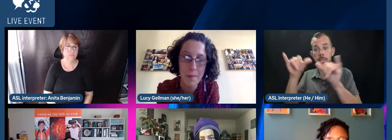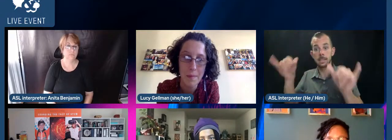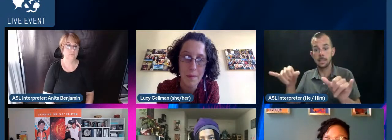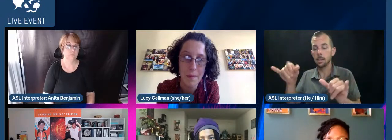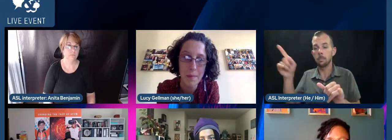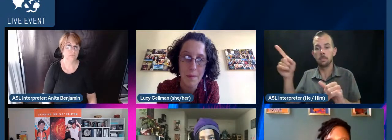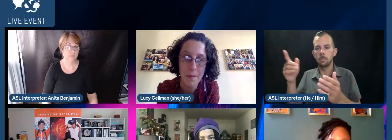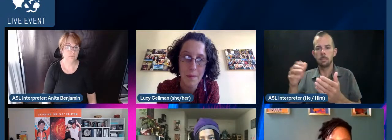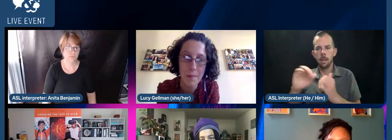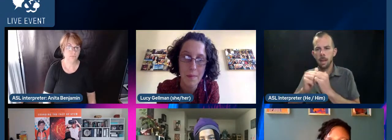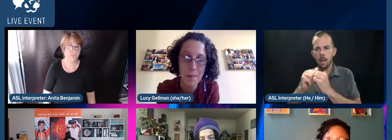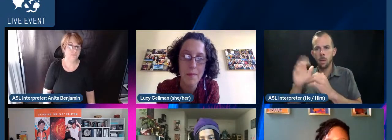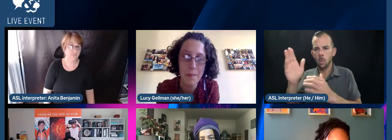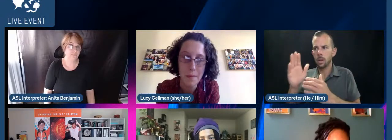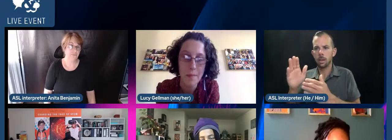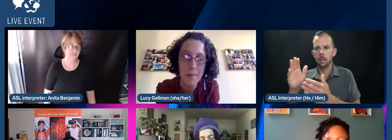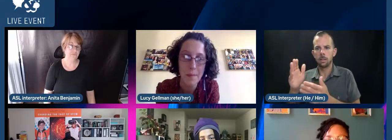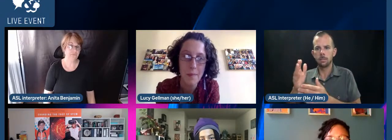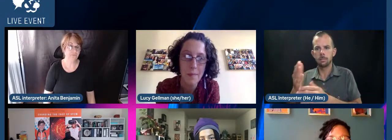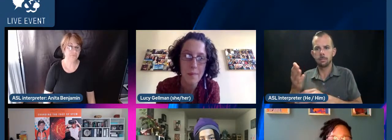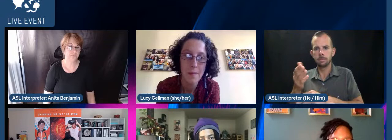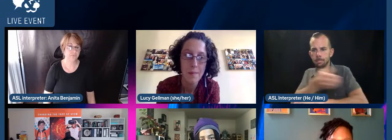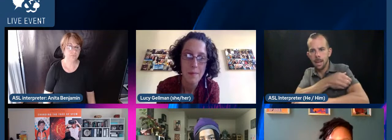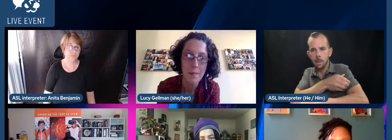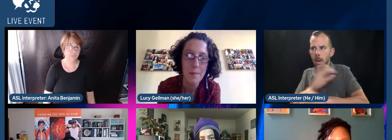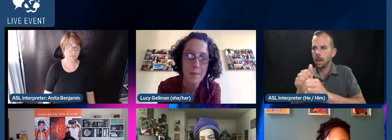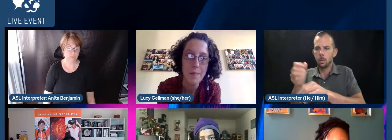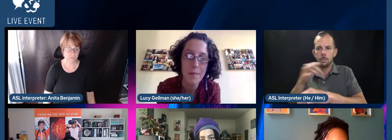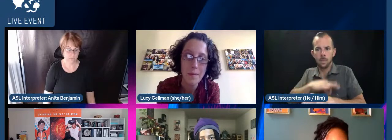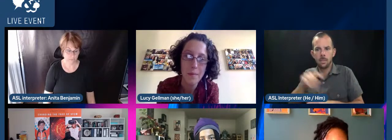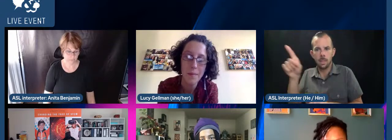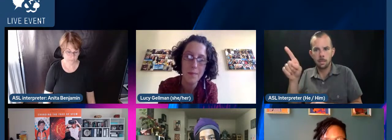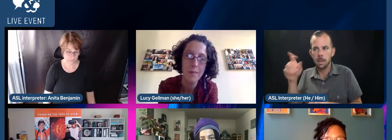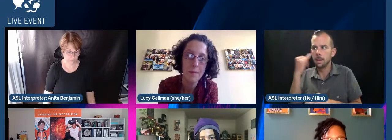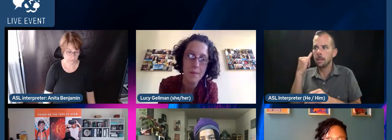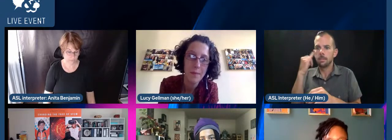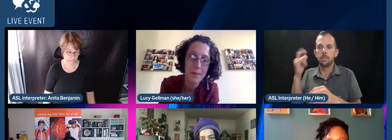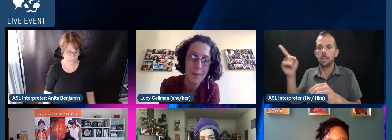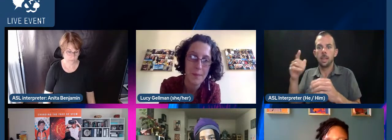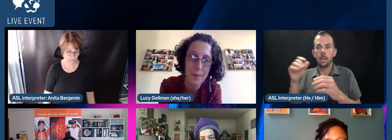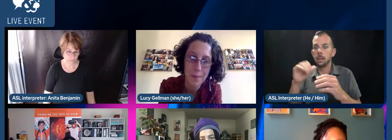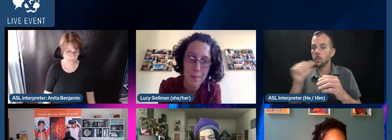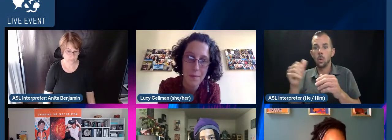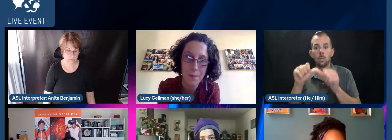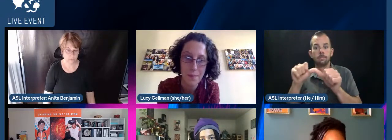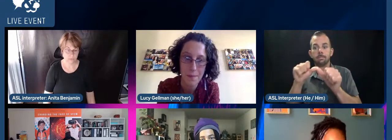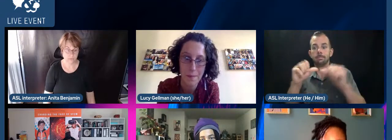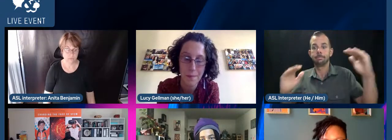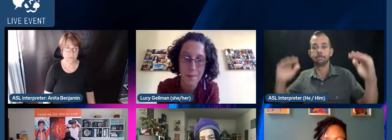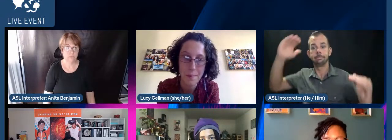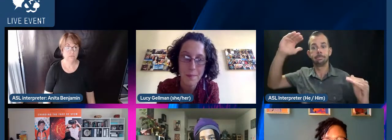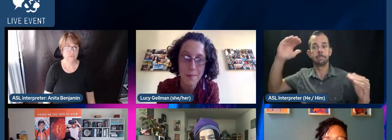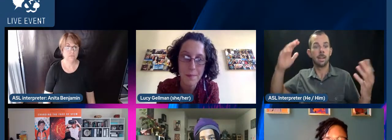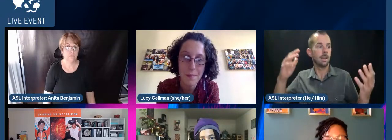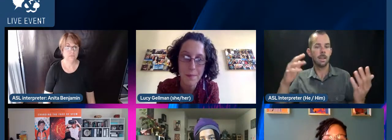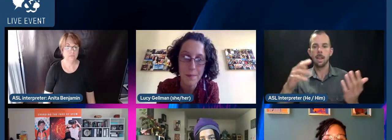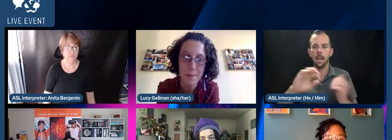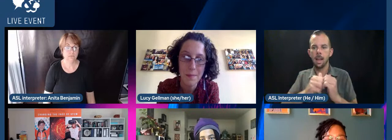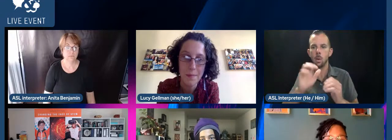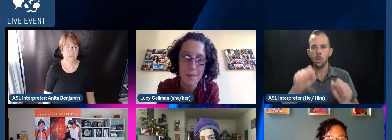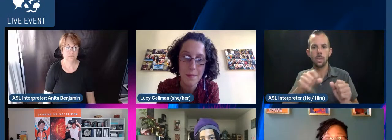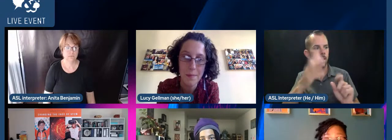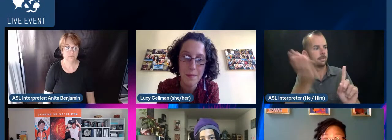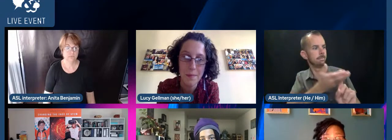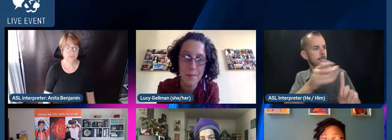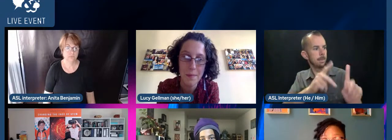to keep capitalism flowing? Like, who would they do? Like, who would they coerce into low wage jobs if not Black people? Like, we've been reduced to the underclass. So